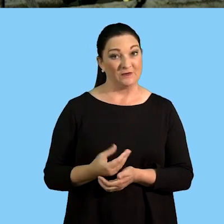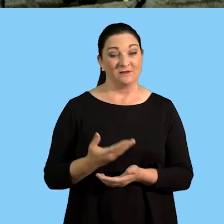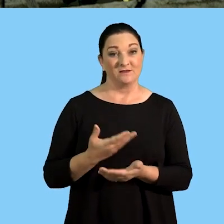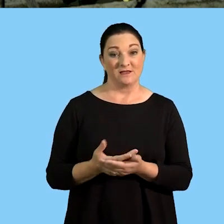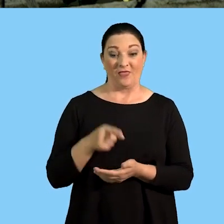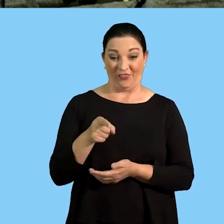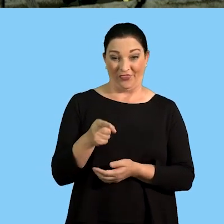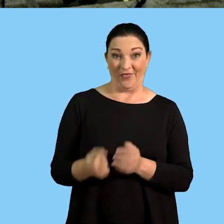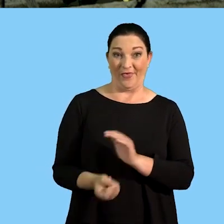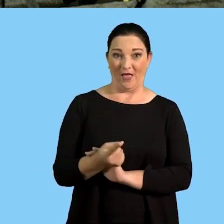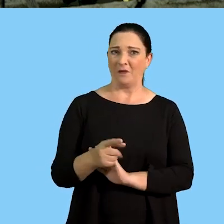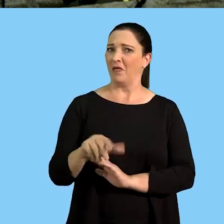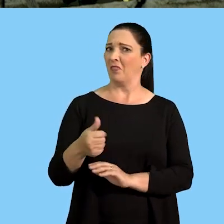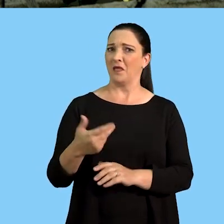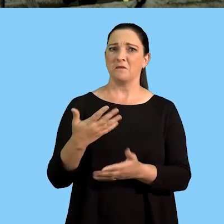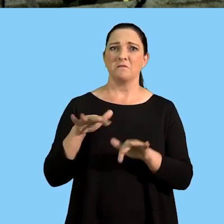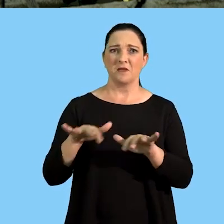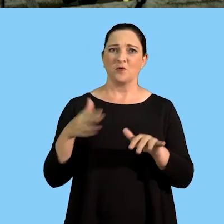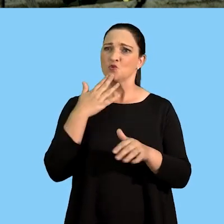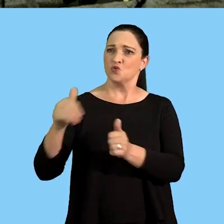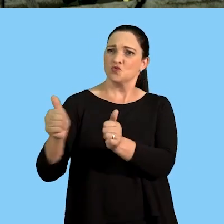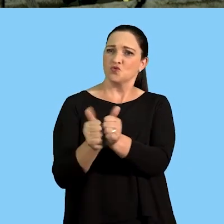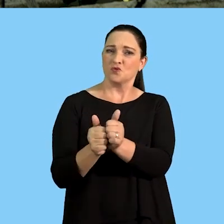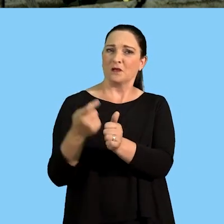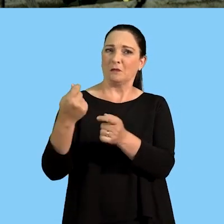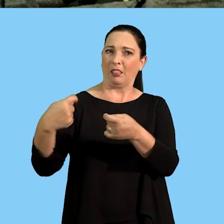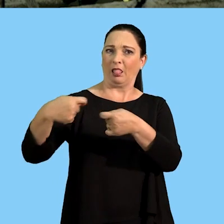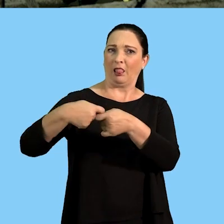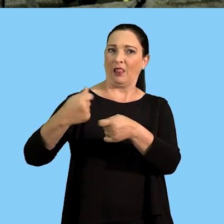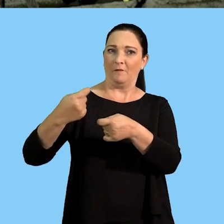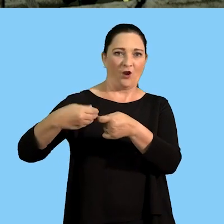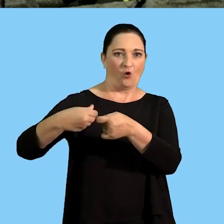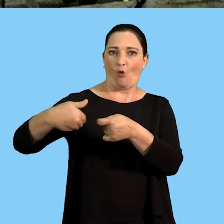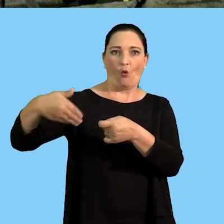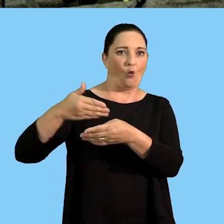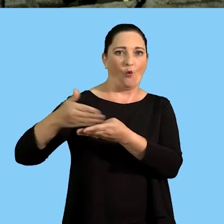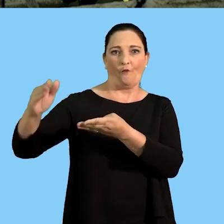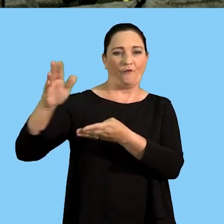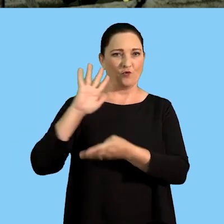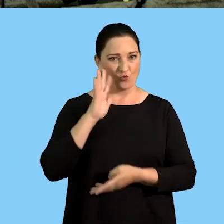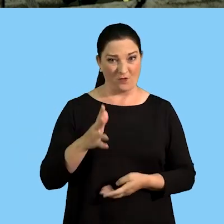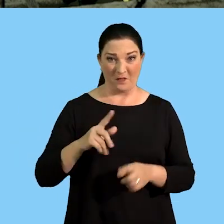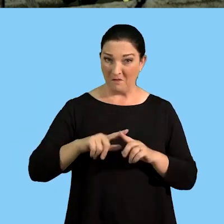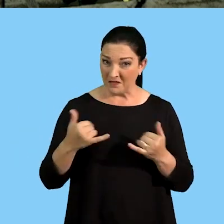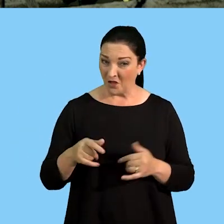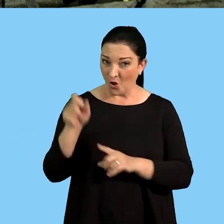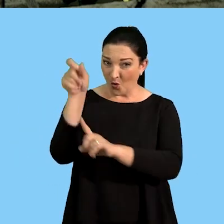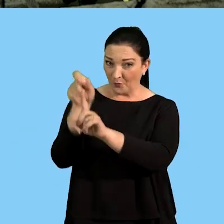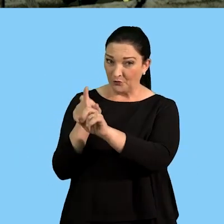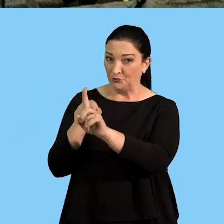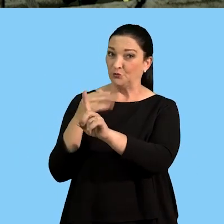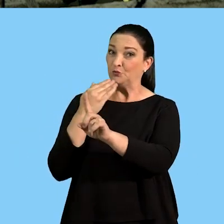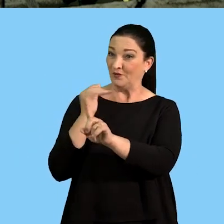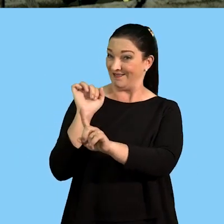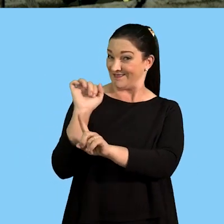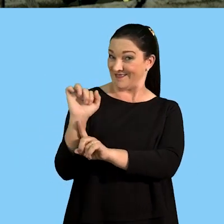to withdraw their money and invest in another company. Now remember that an investor is someone that